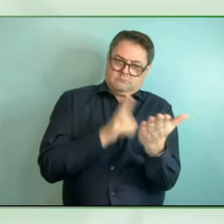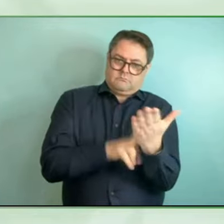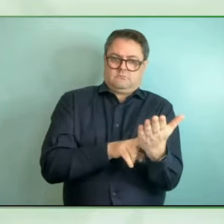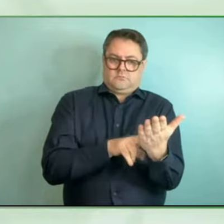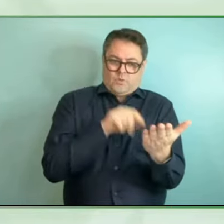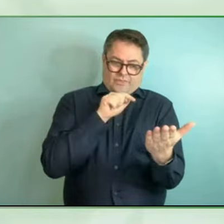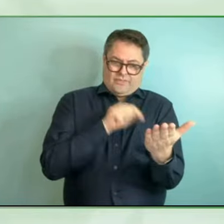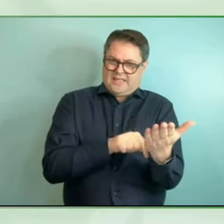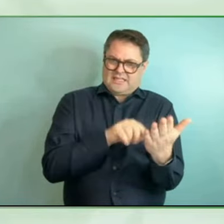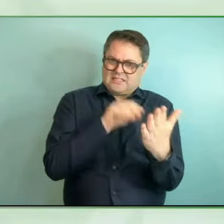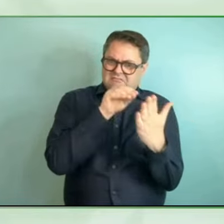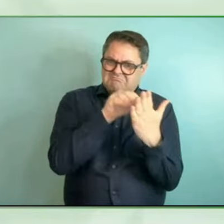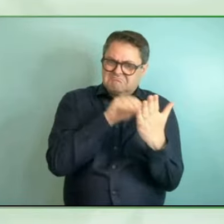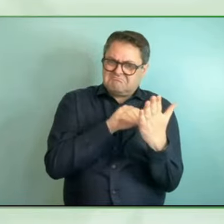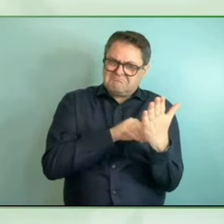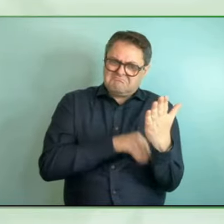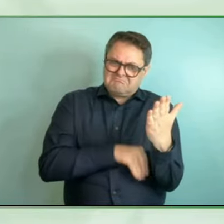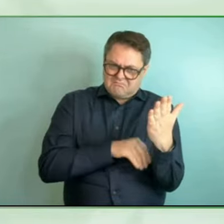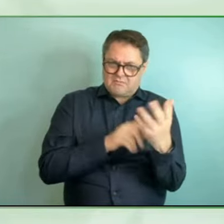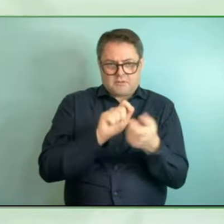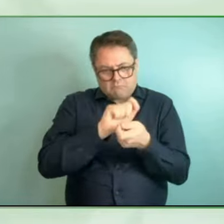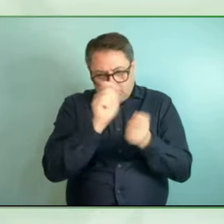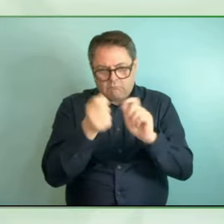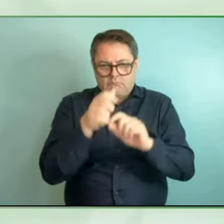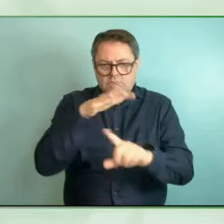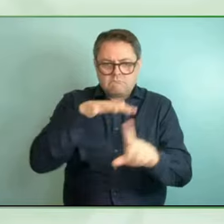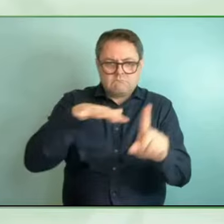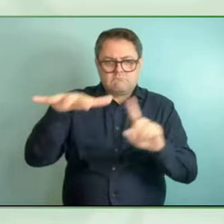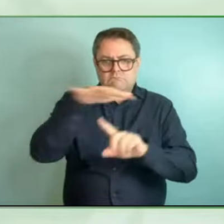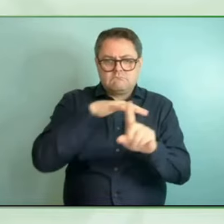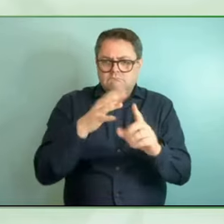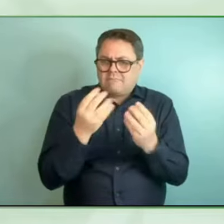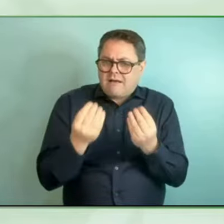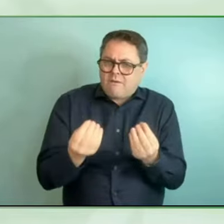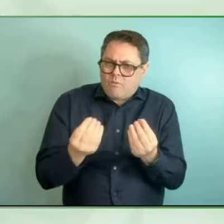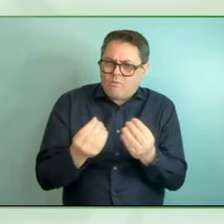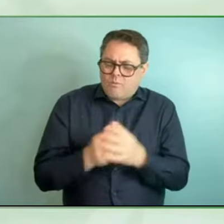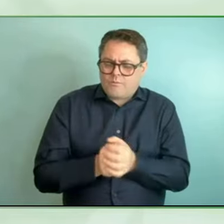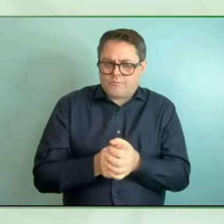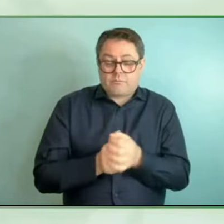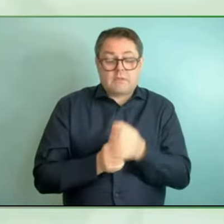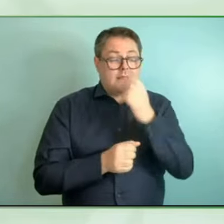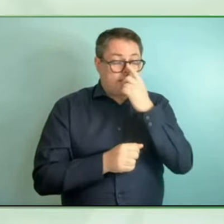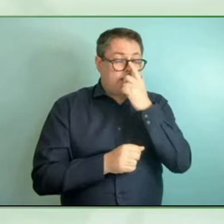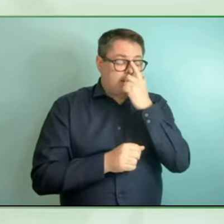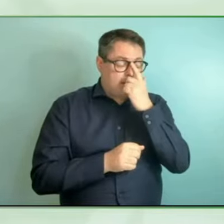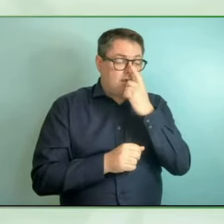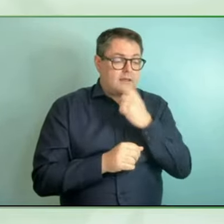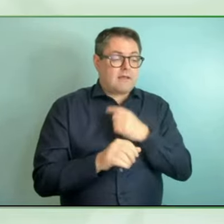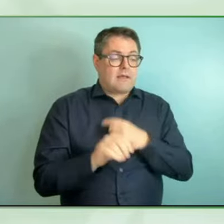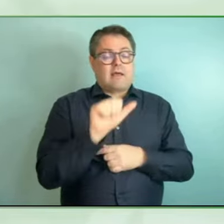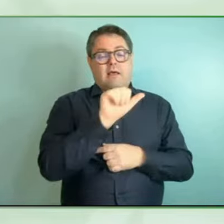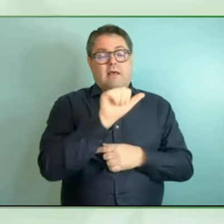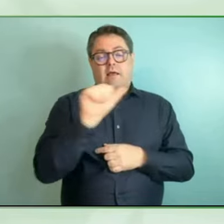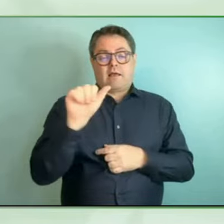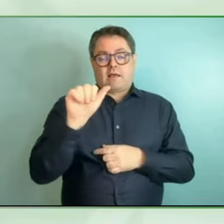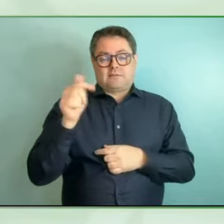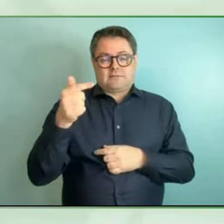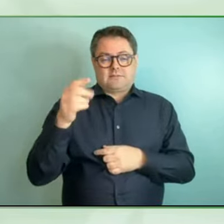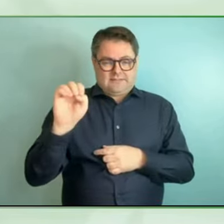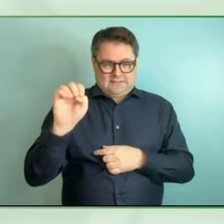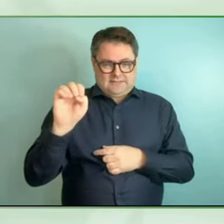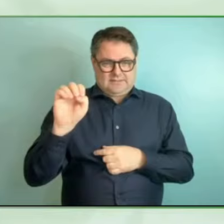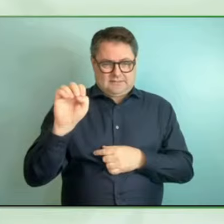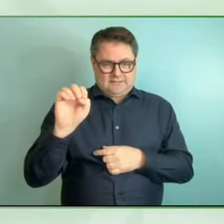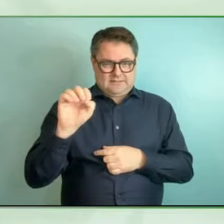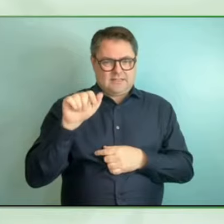streamline accessibility in higher education? Yes, during the last AAAT conference, which was in Nicosia